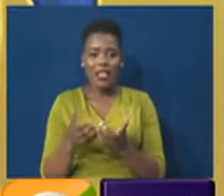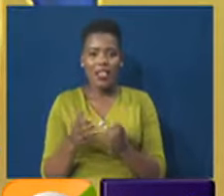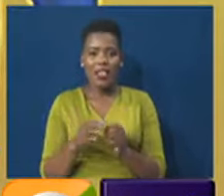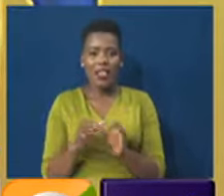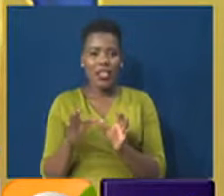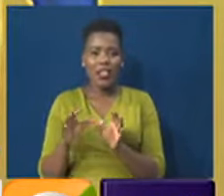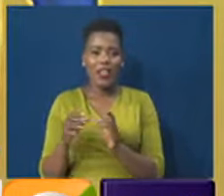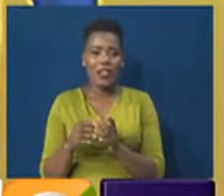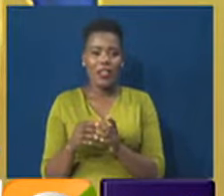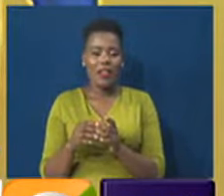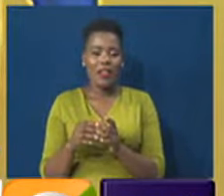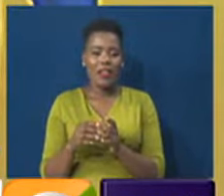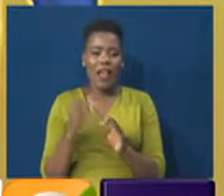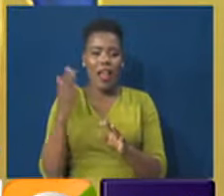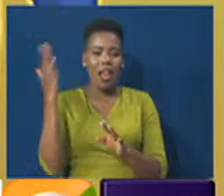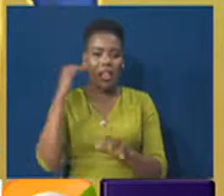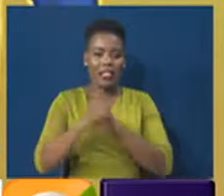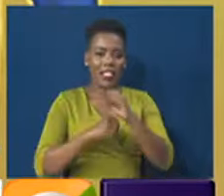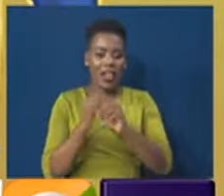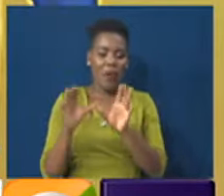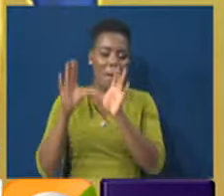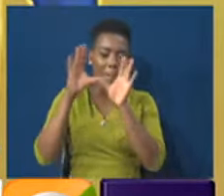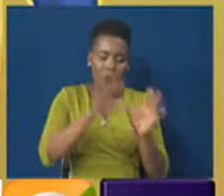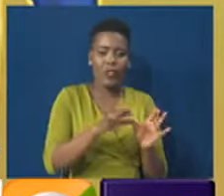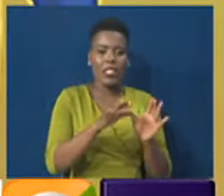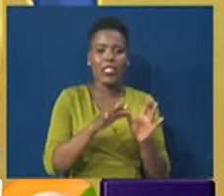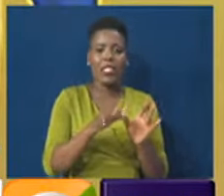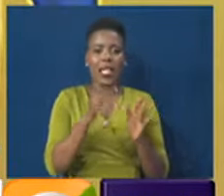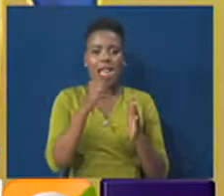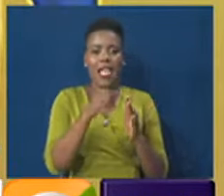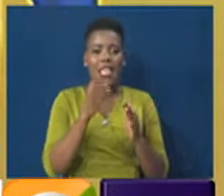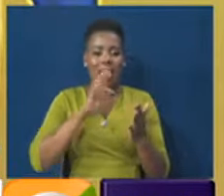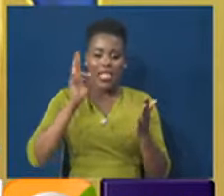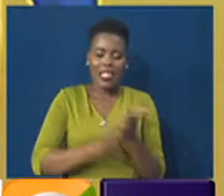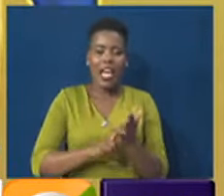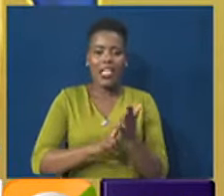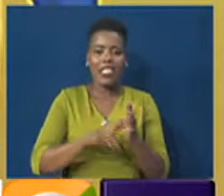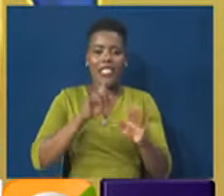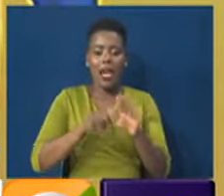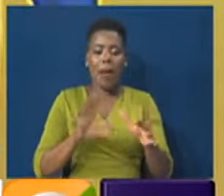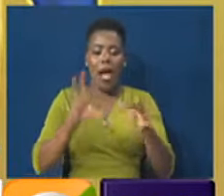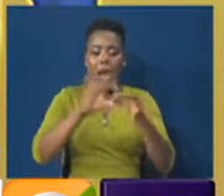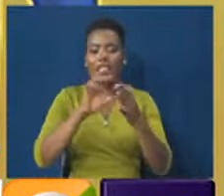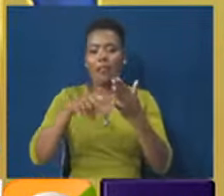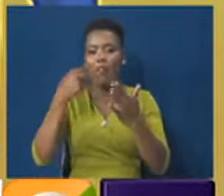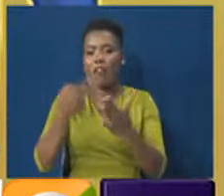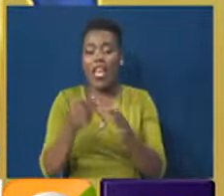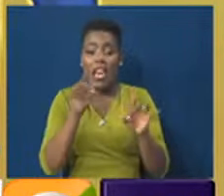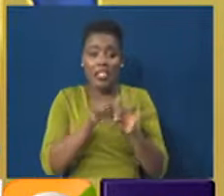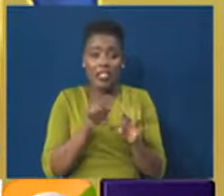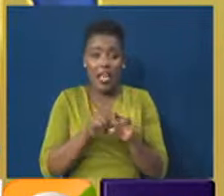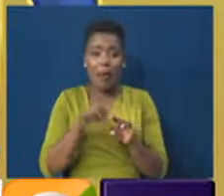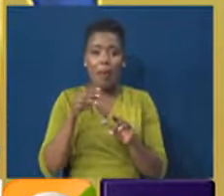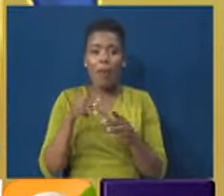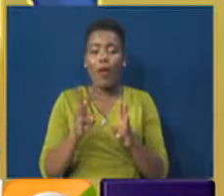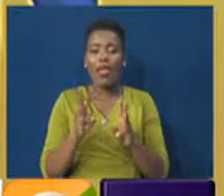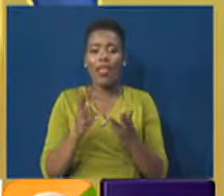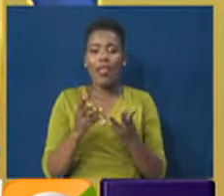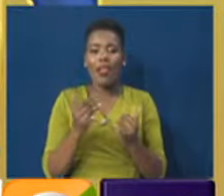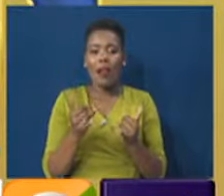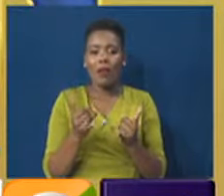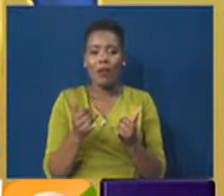facts last year with your Azimio, it's the same way you are falsifying it now. The same way you had skewed